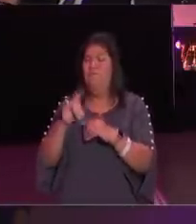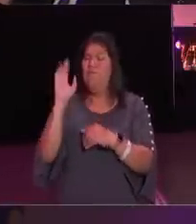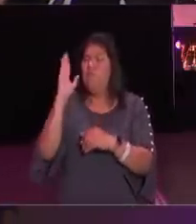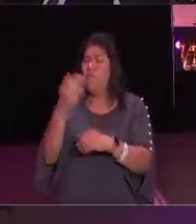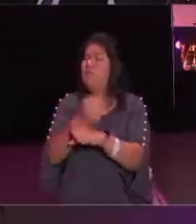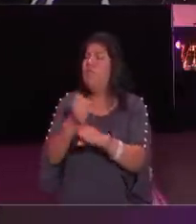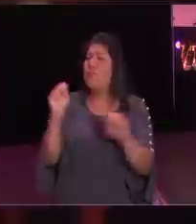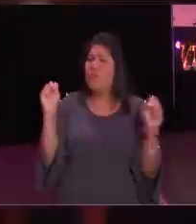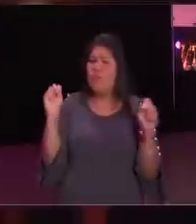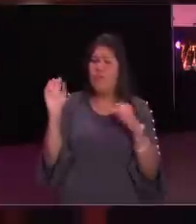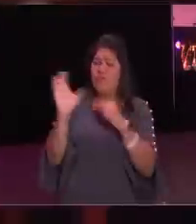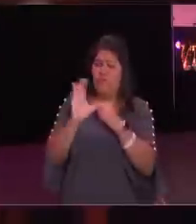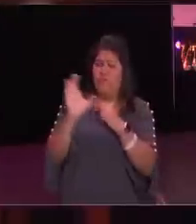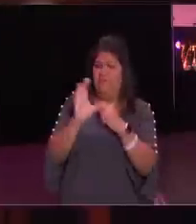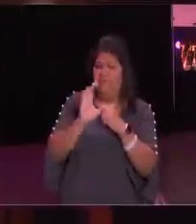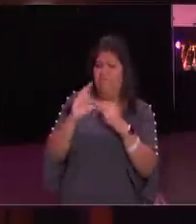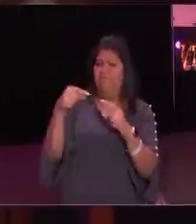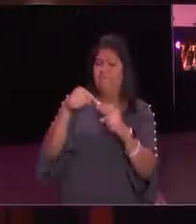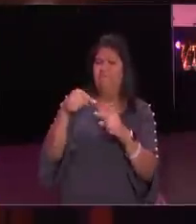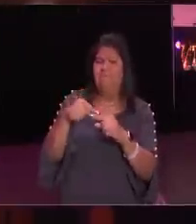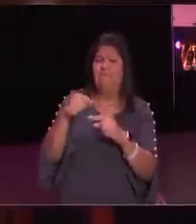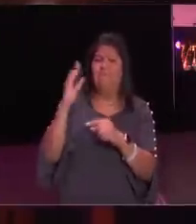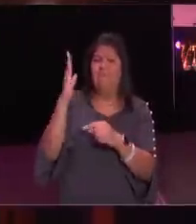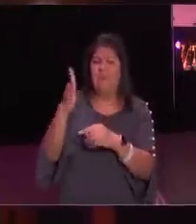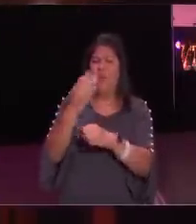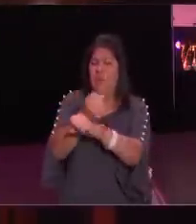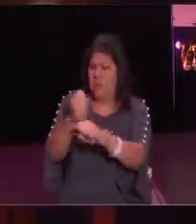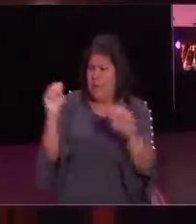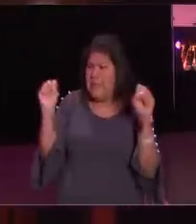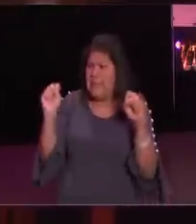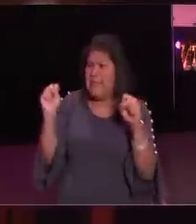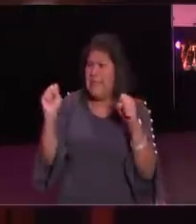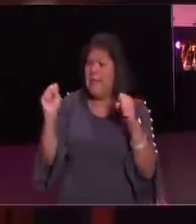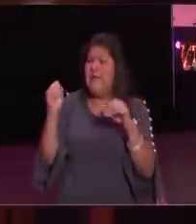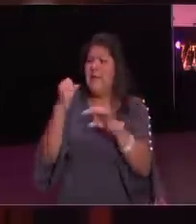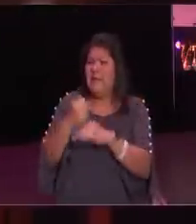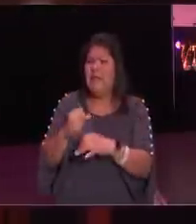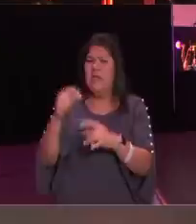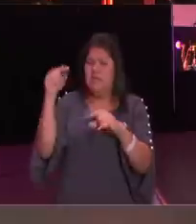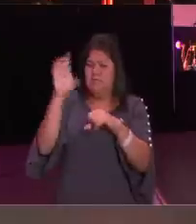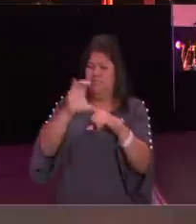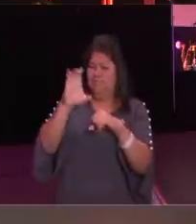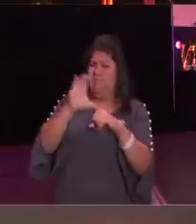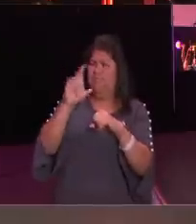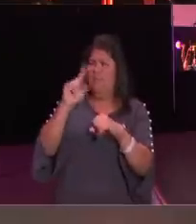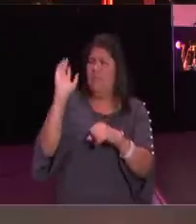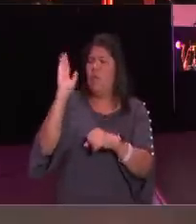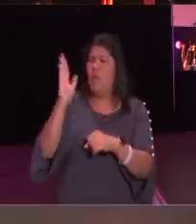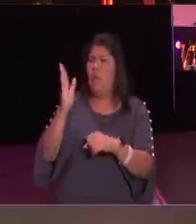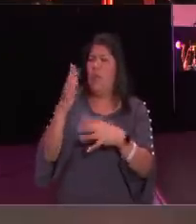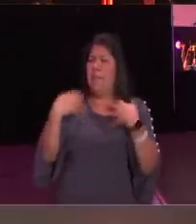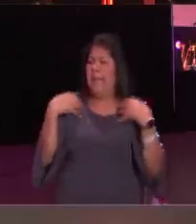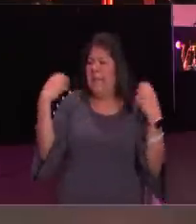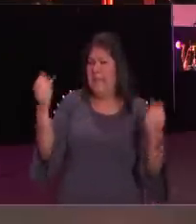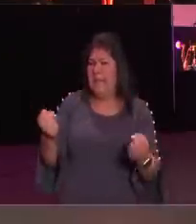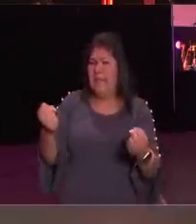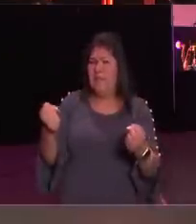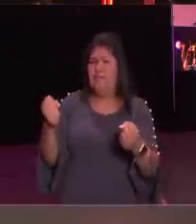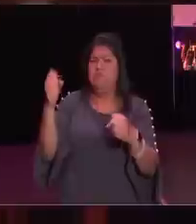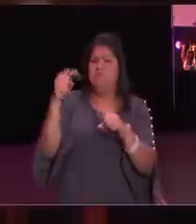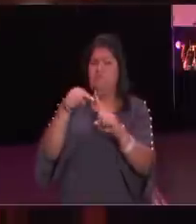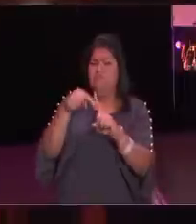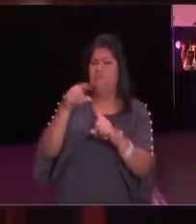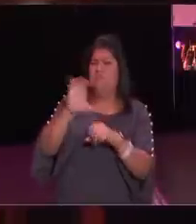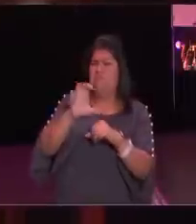be saved. It's the church where you're going to be delivered and set free. It's the church where you're going to be healed. It's